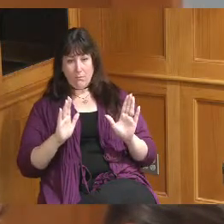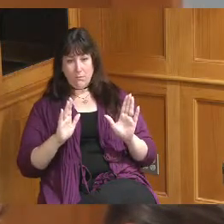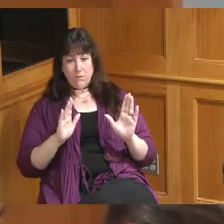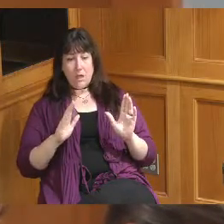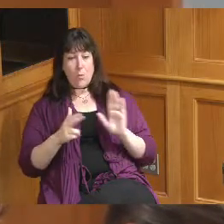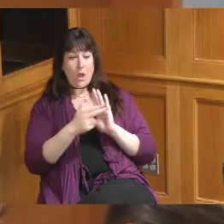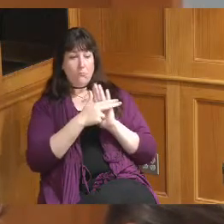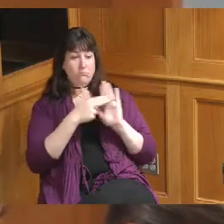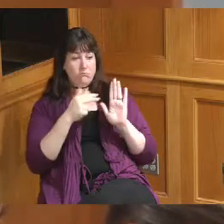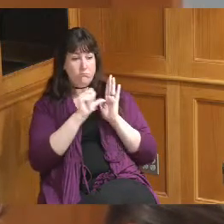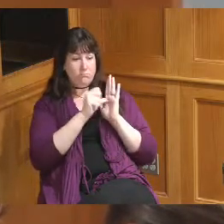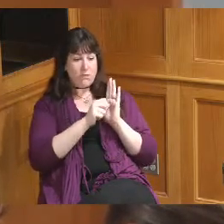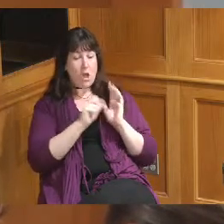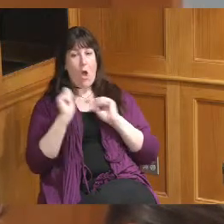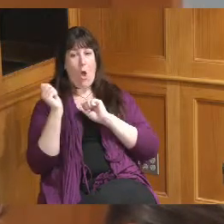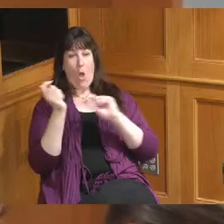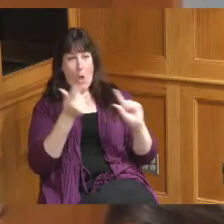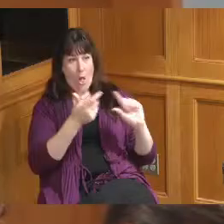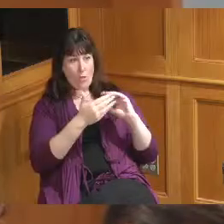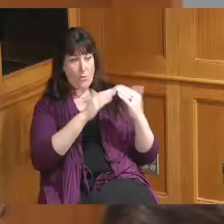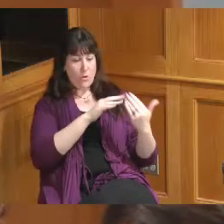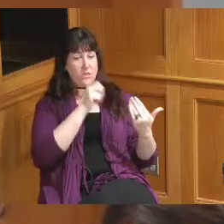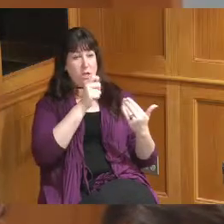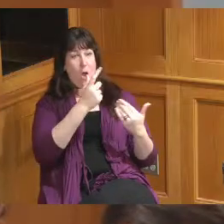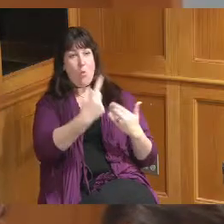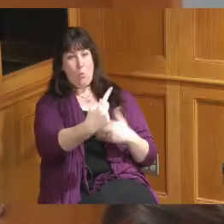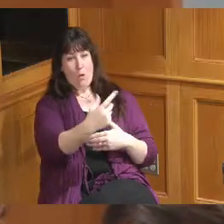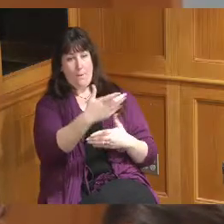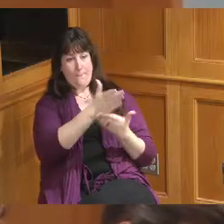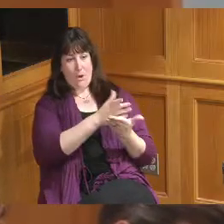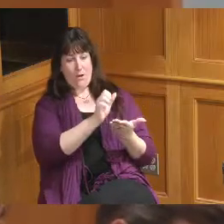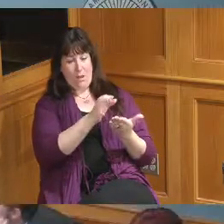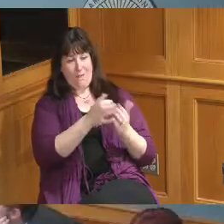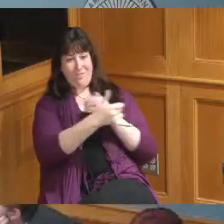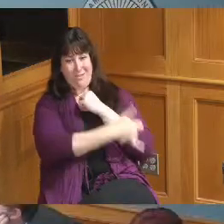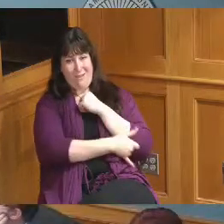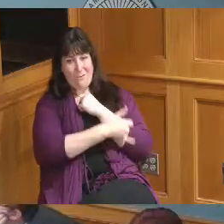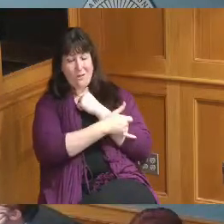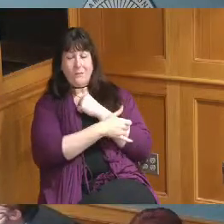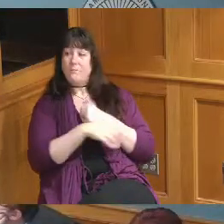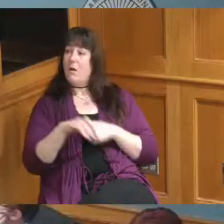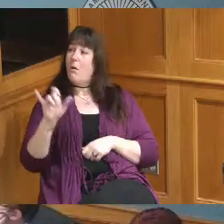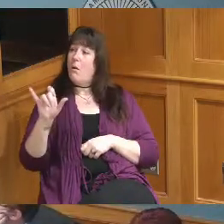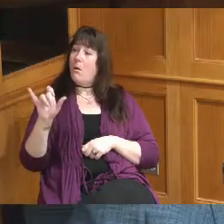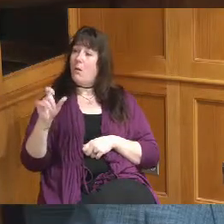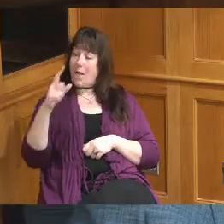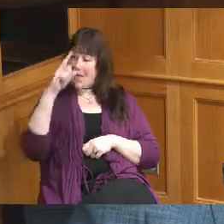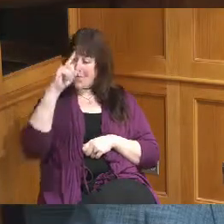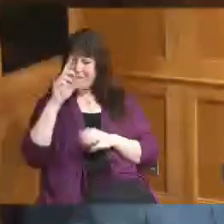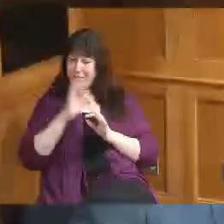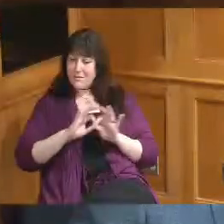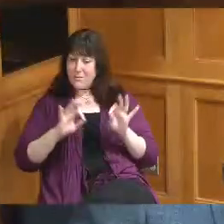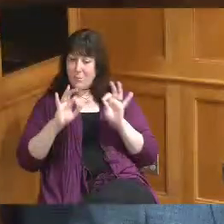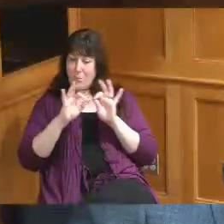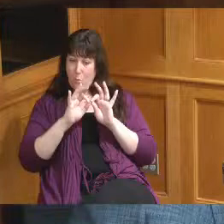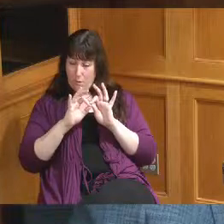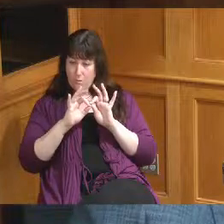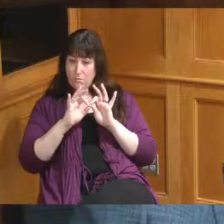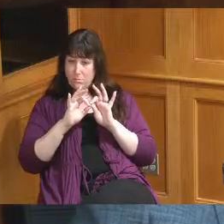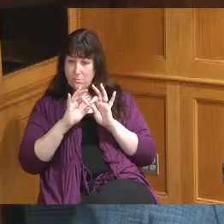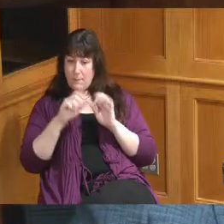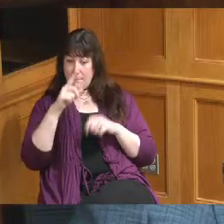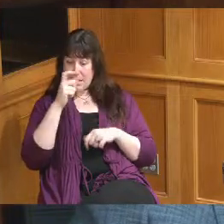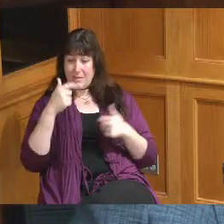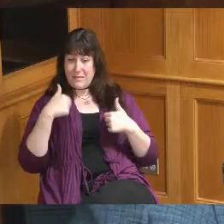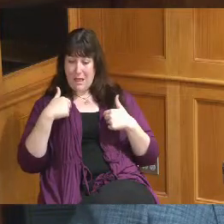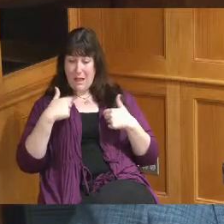just coming from one segment of our county. Gotcha. Well, I think this is important to have a committee to my colleagues, because I did